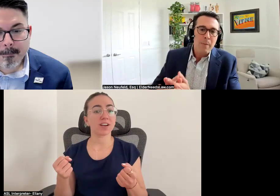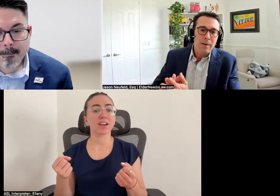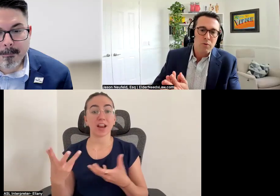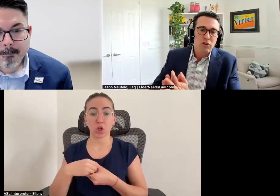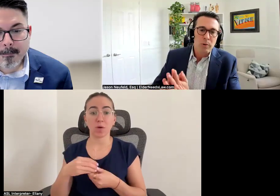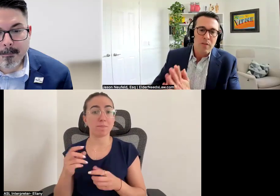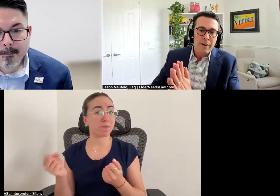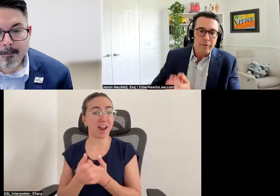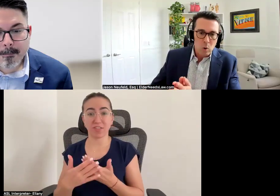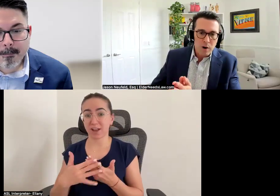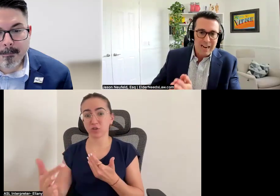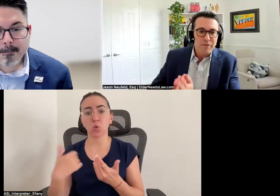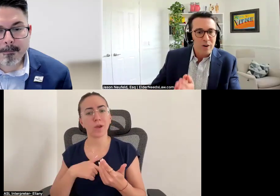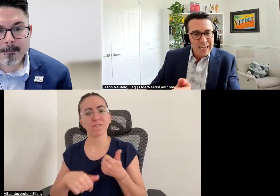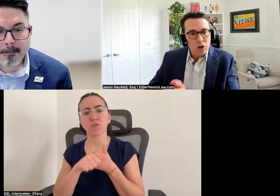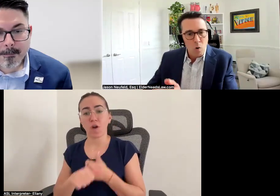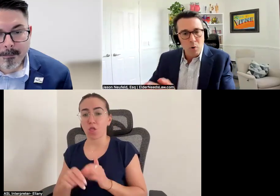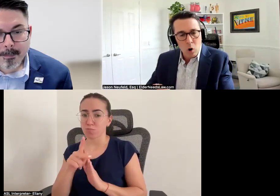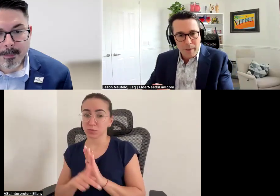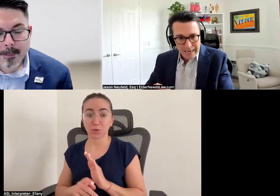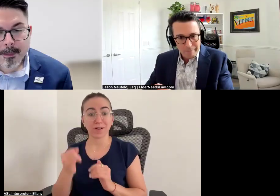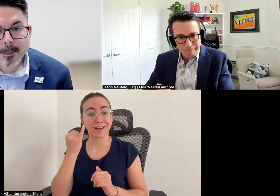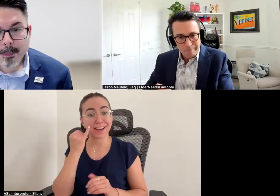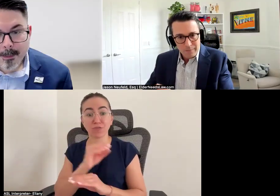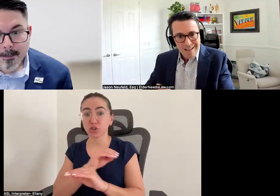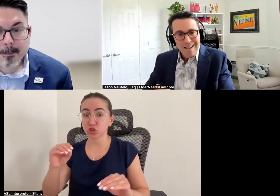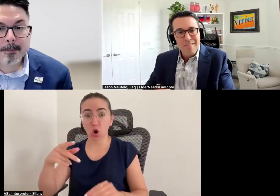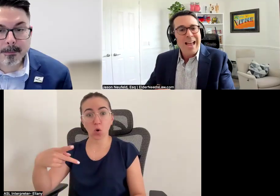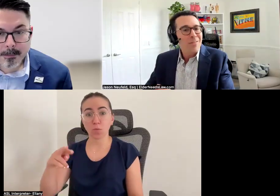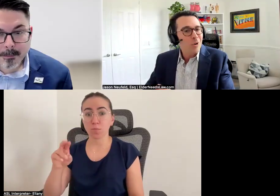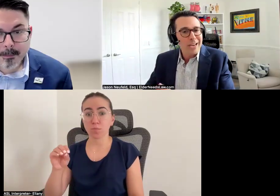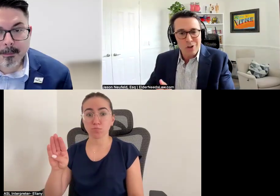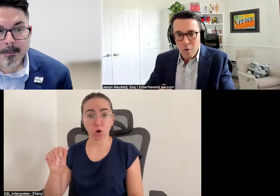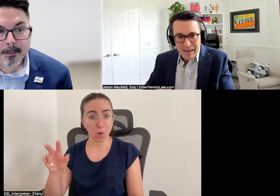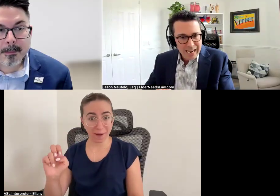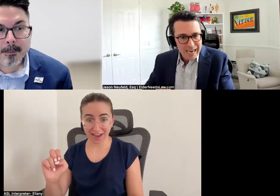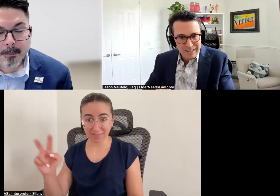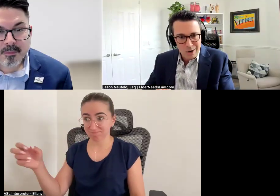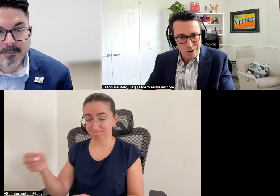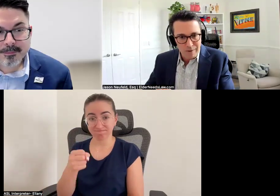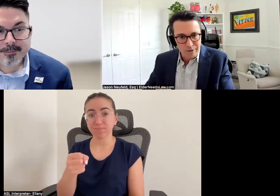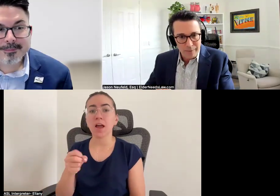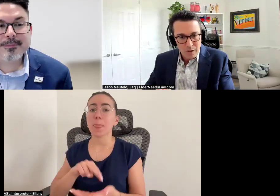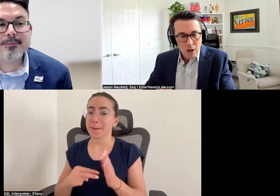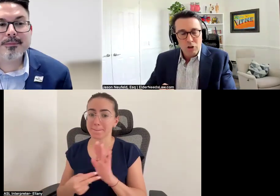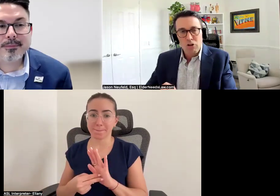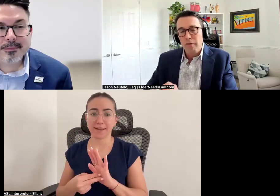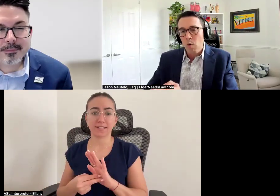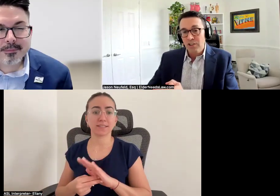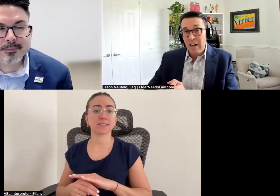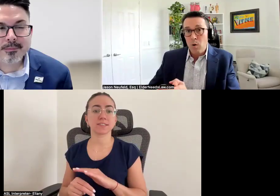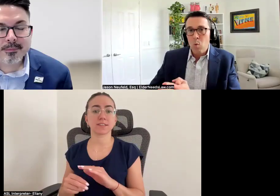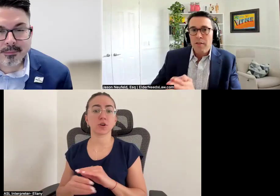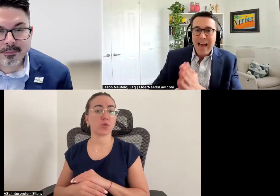to abide by the principle that in Florida, if there is no probate, then there is no Medicaid estate recovery. So,